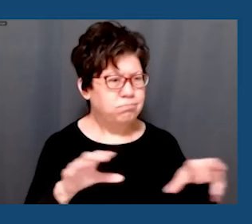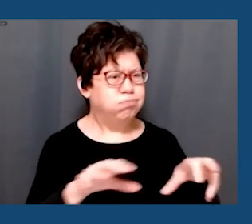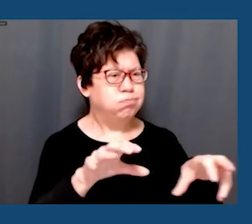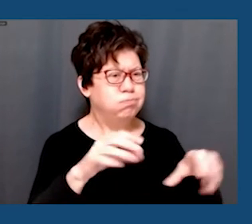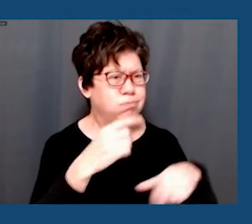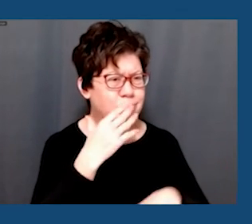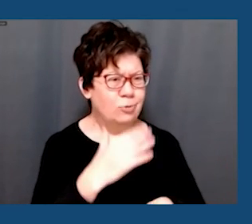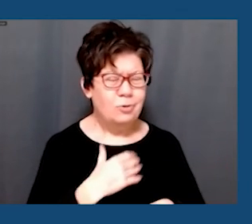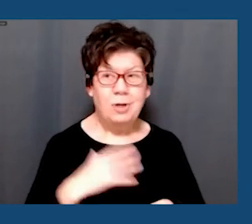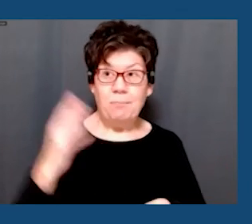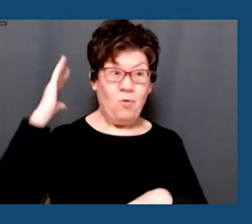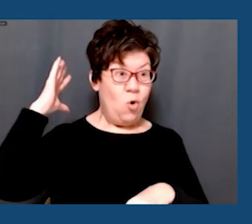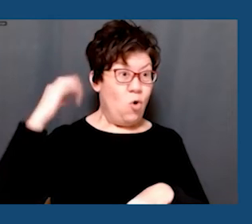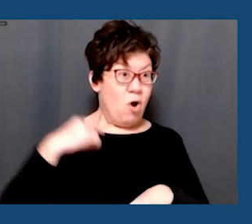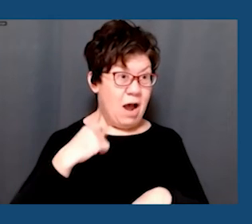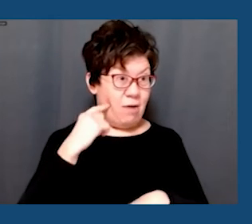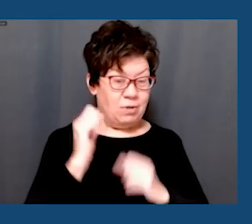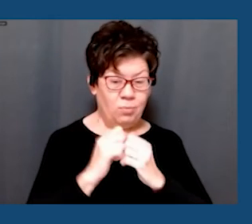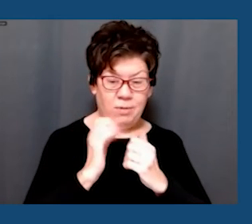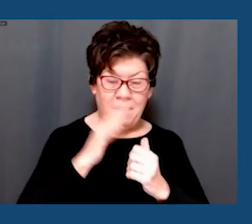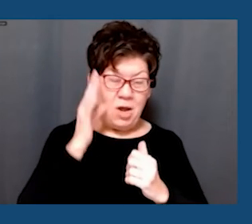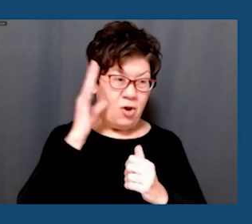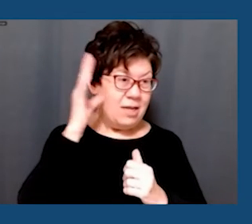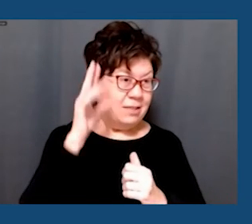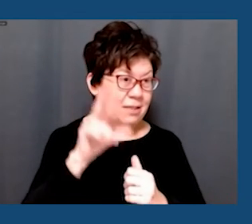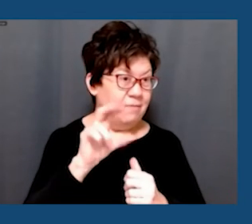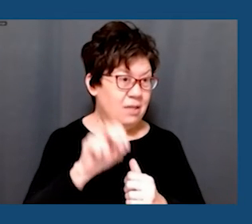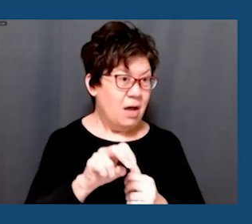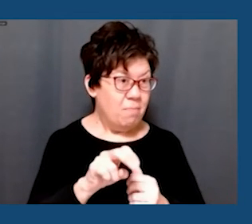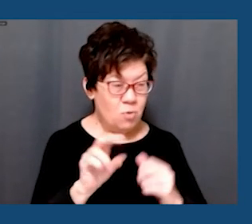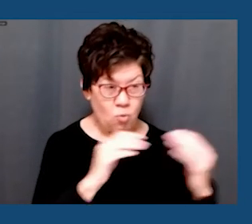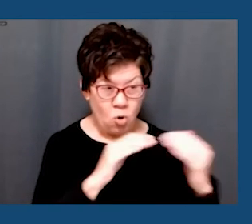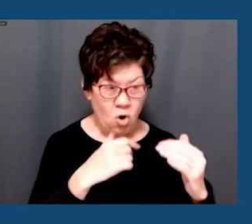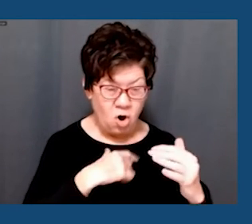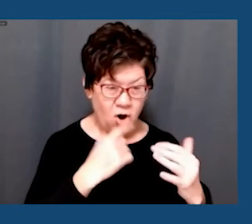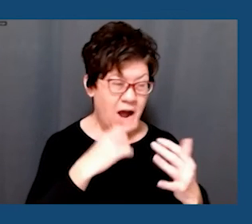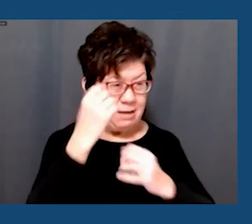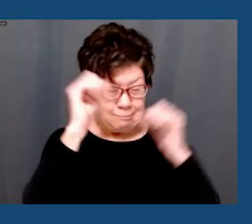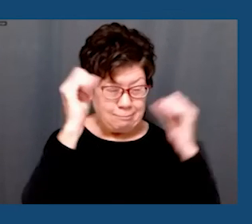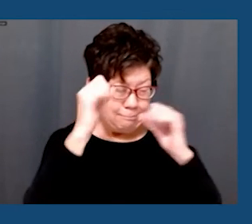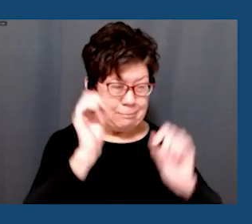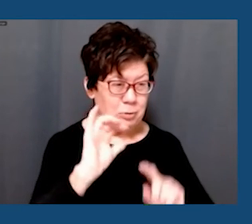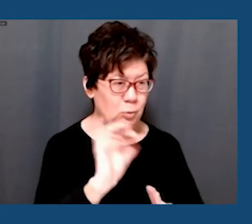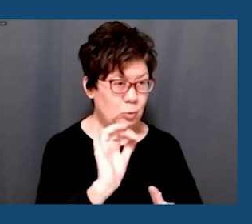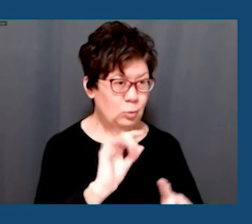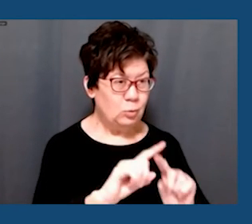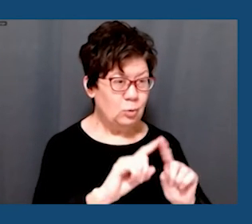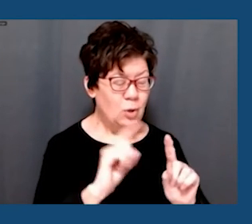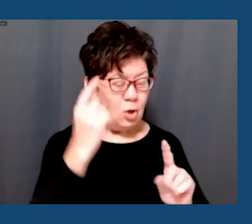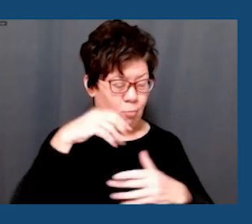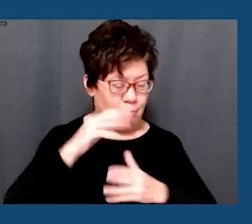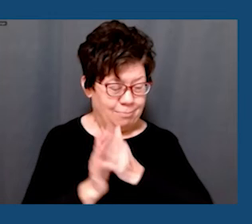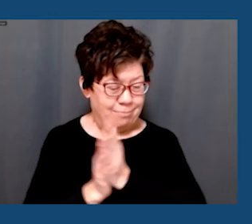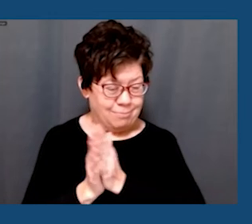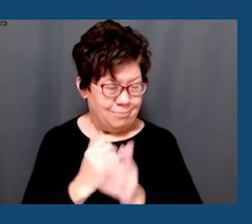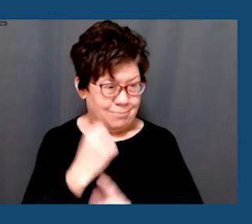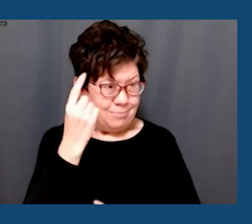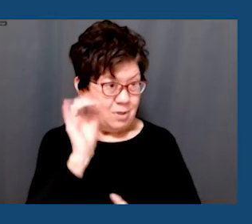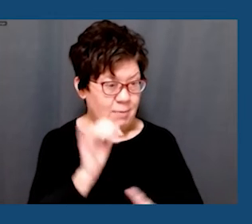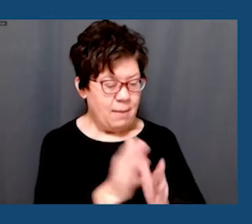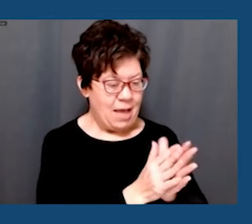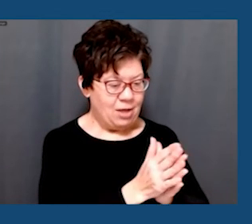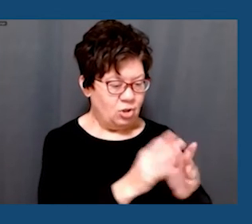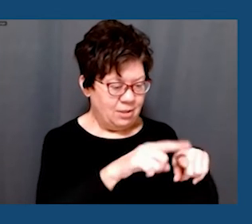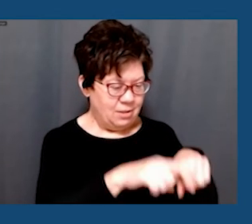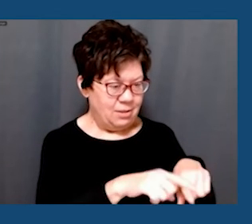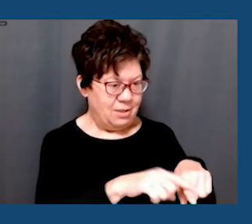parents fighting the Vietnam War, and I was against apartheid in college. I understand the passion, but can it be based on something that is not